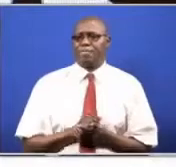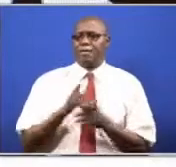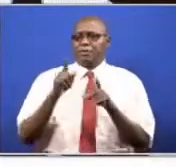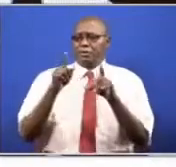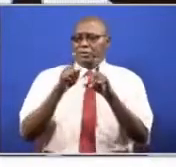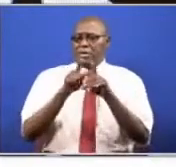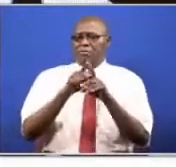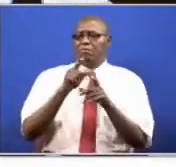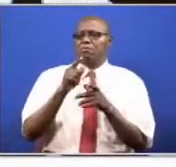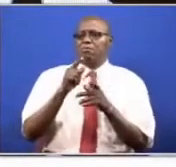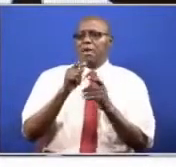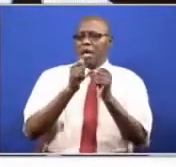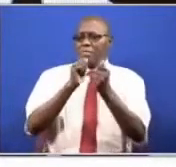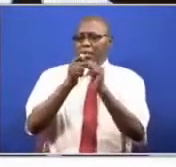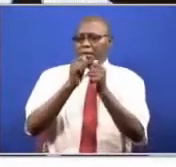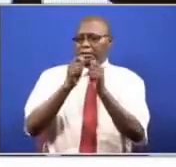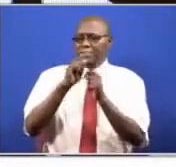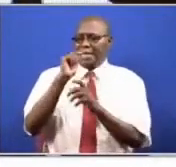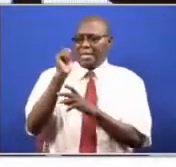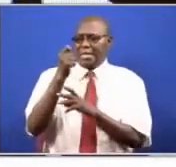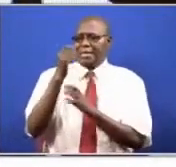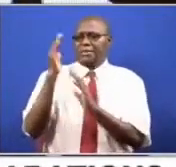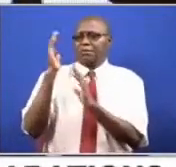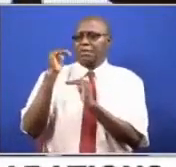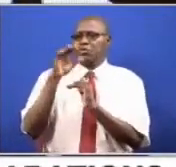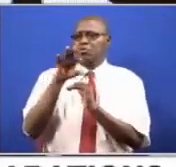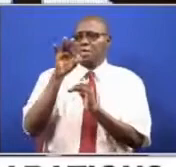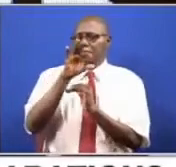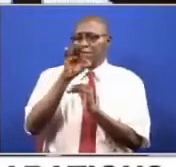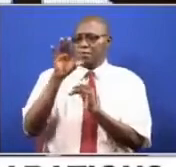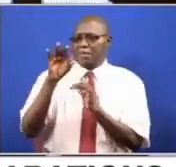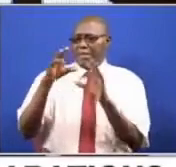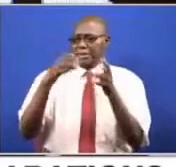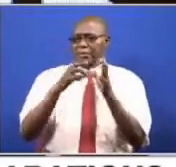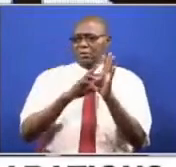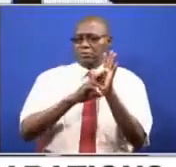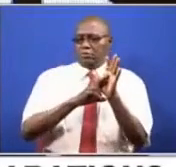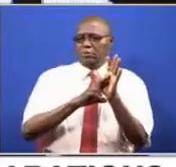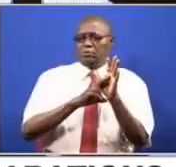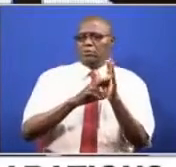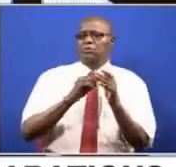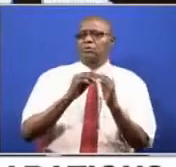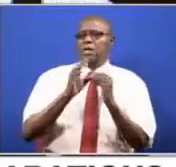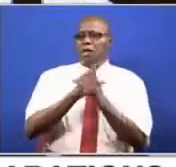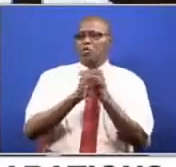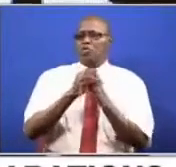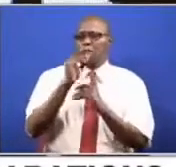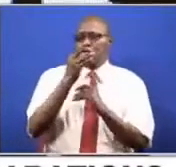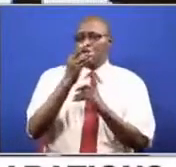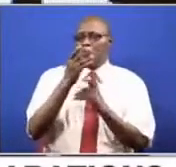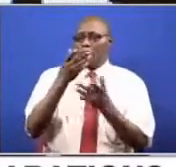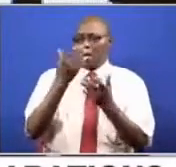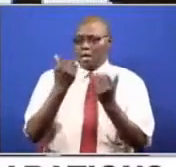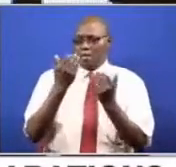Athletics Kenya is expected to pick one team to represent the country at the forthcoming Commonwealth